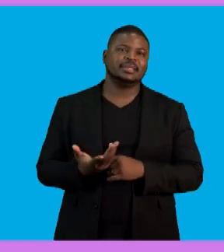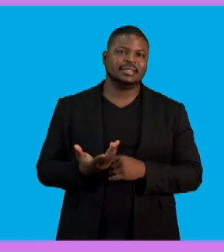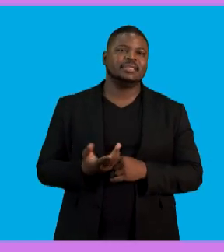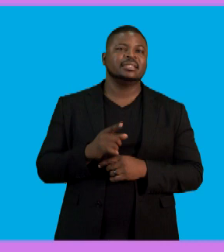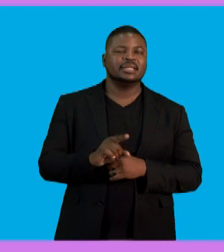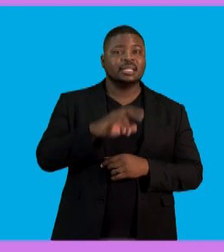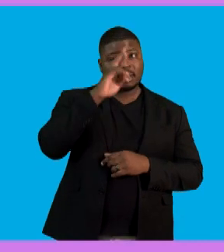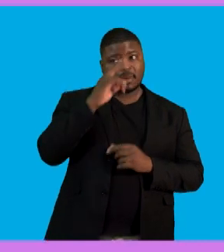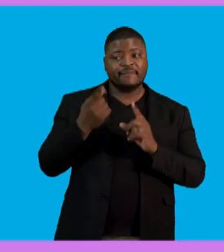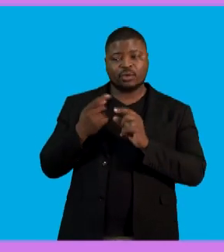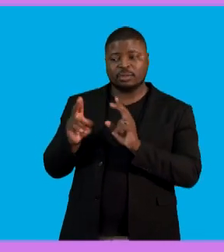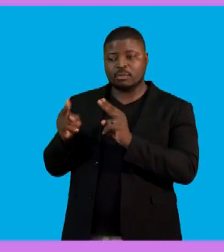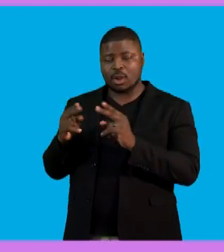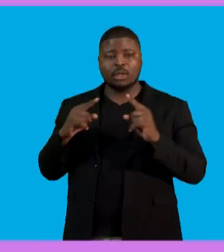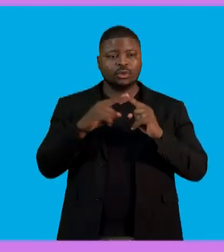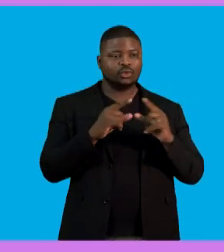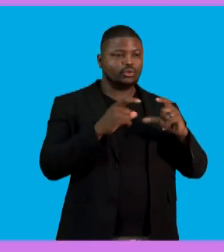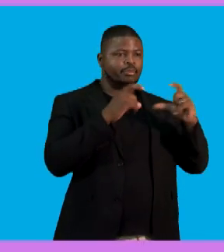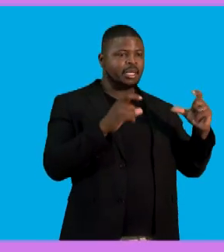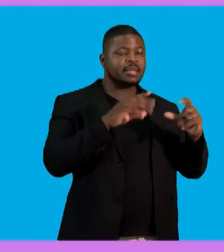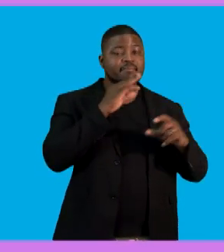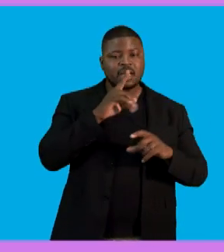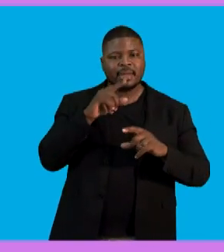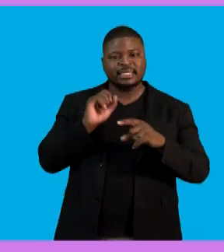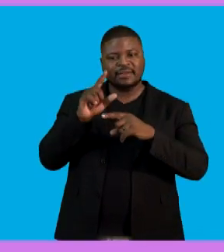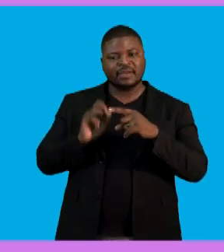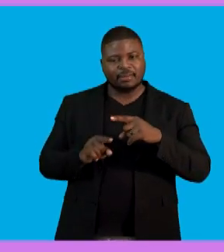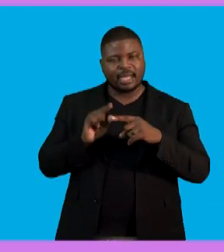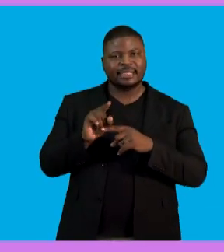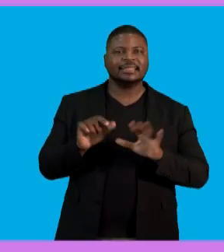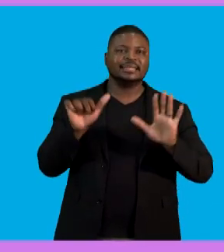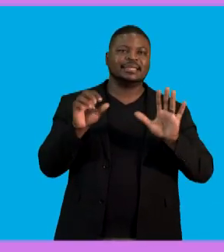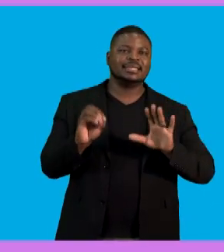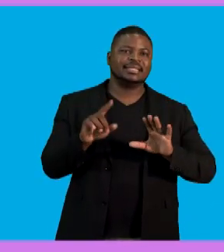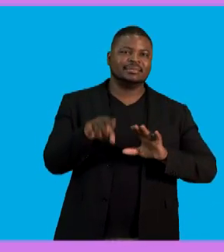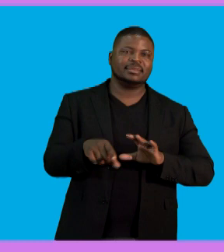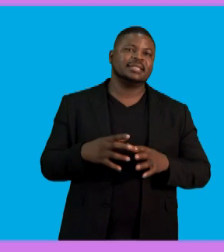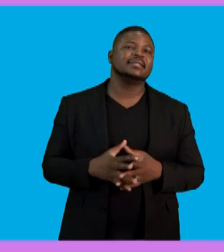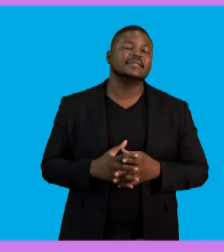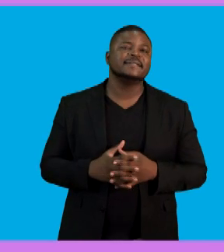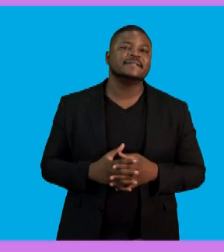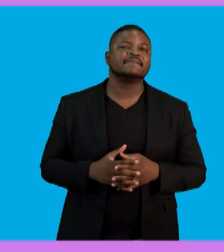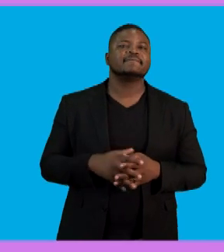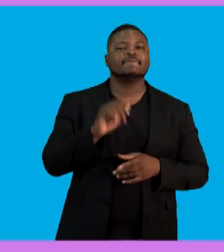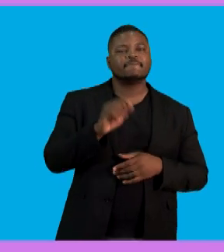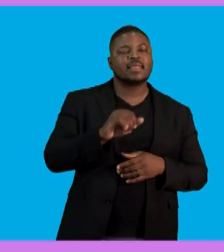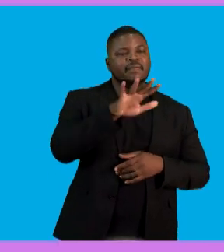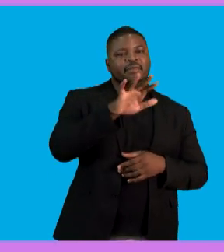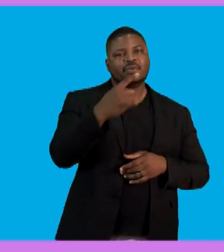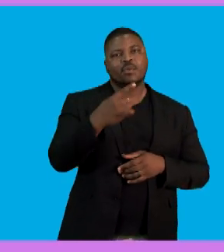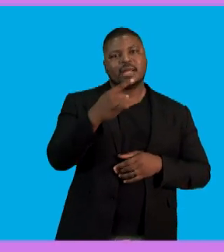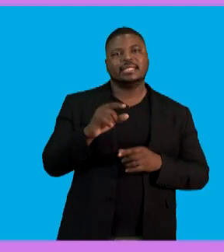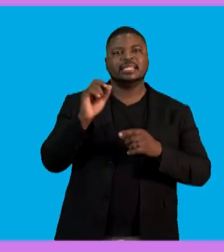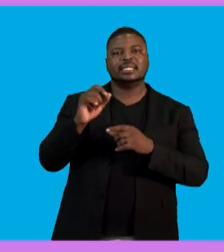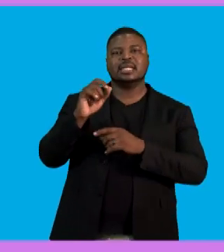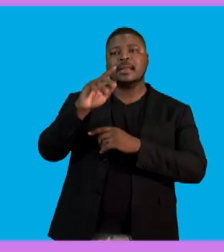minutes to hours, it's from small to big. So you divide by 60. So we divide by 60. So you say 51 divided by 60. What do you